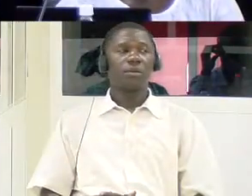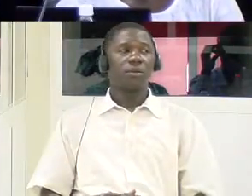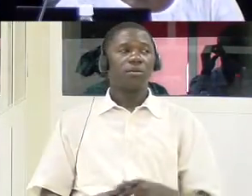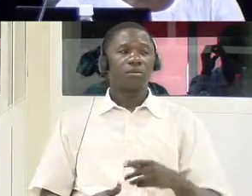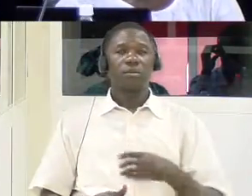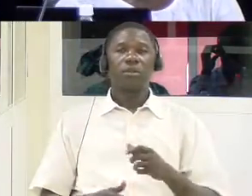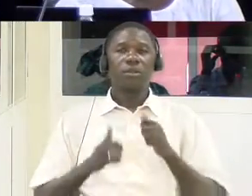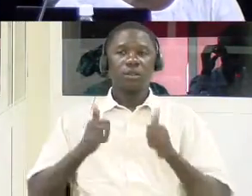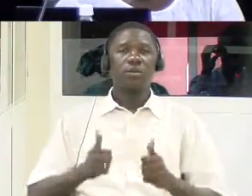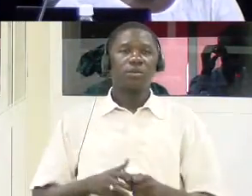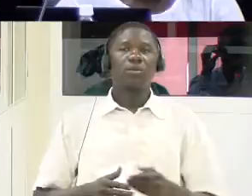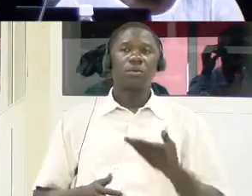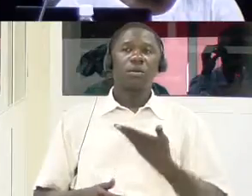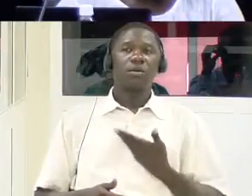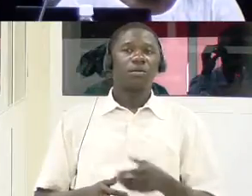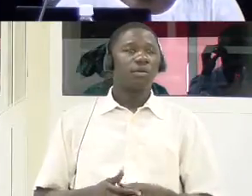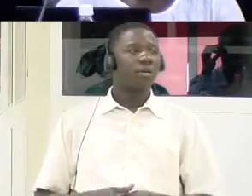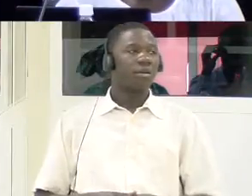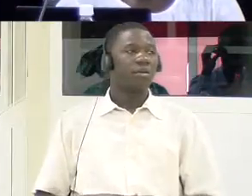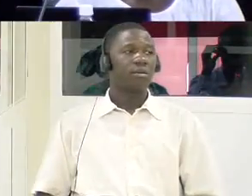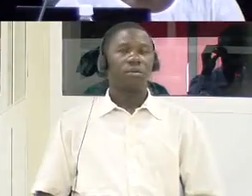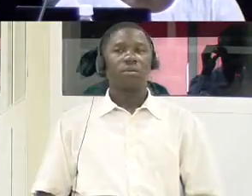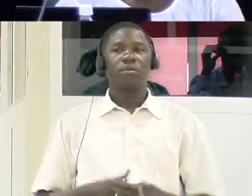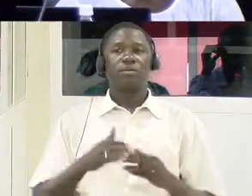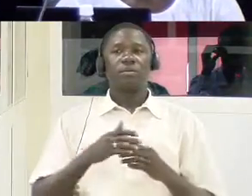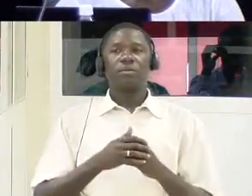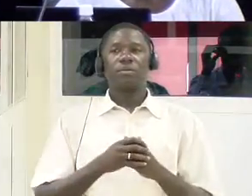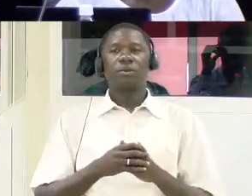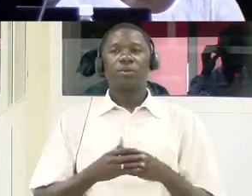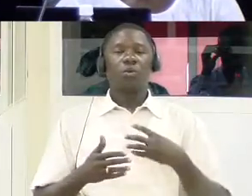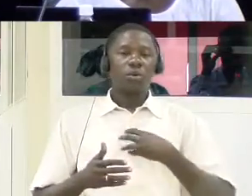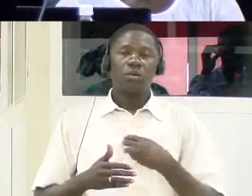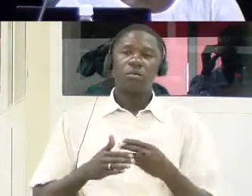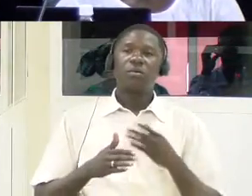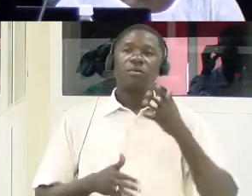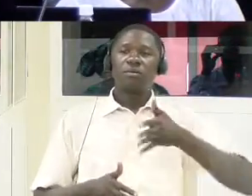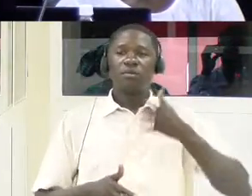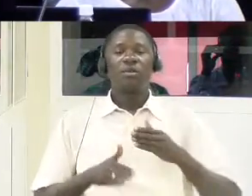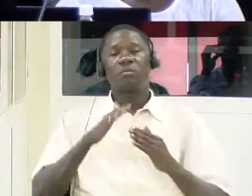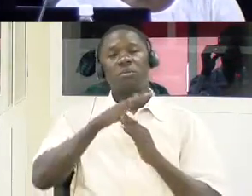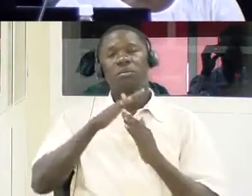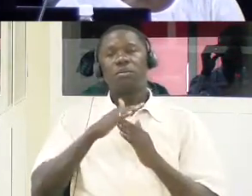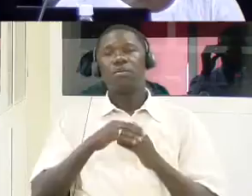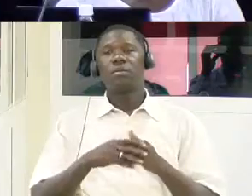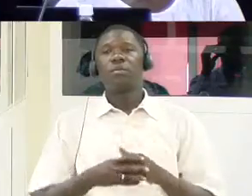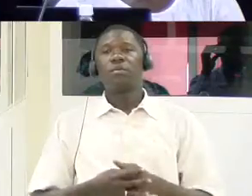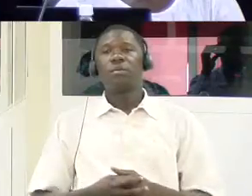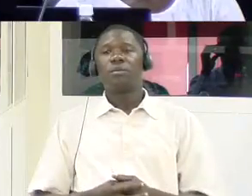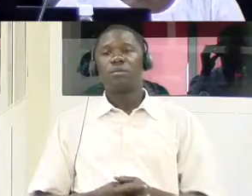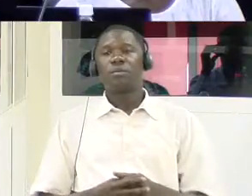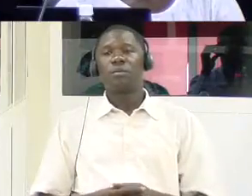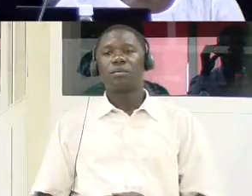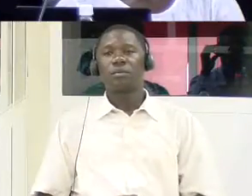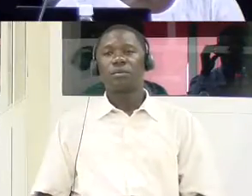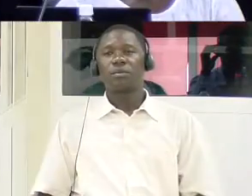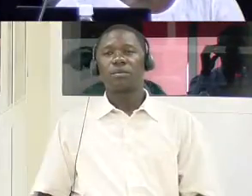minutes in order to conclude the testimony. I think roughly 15 minutes beyond time. So I would